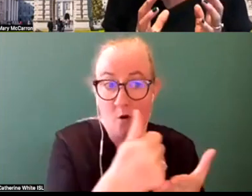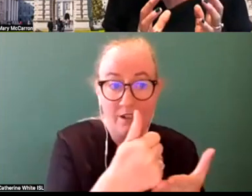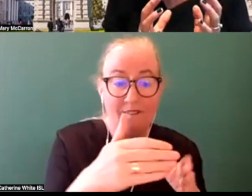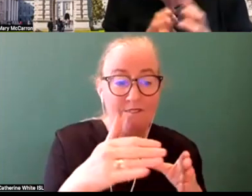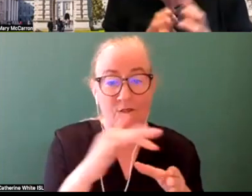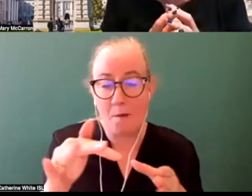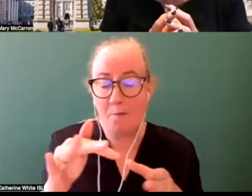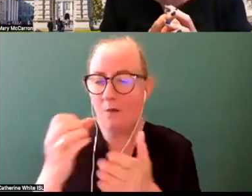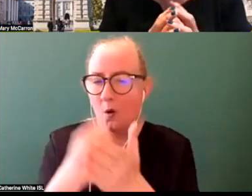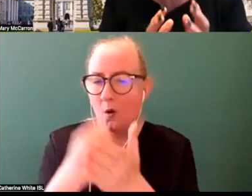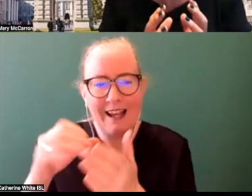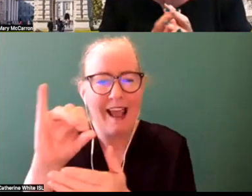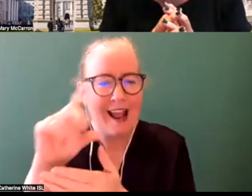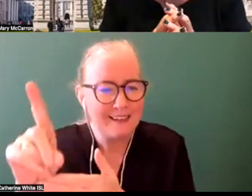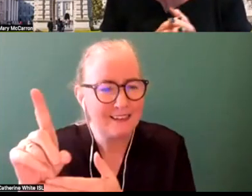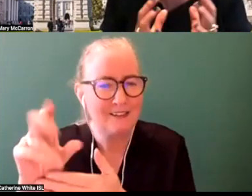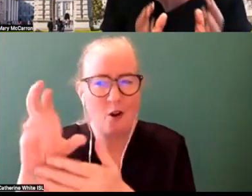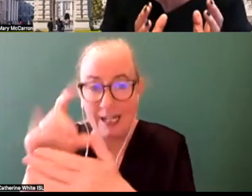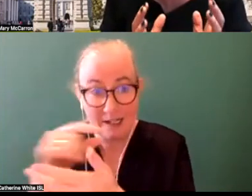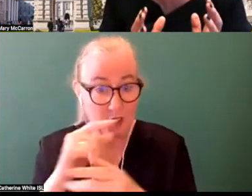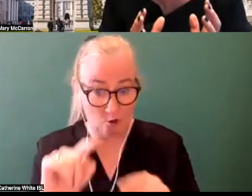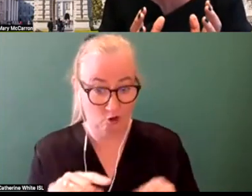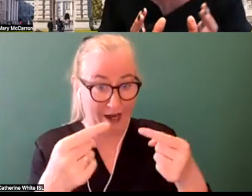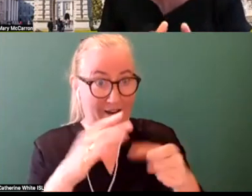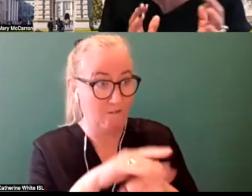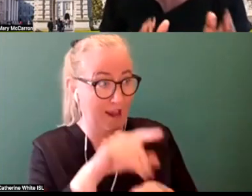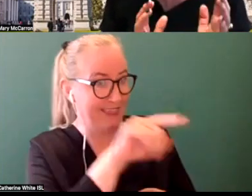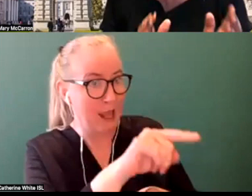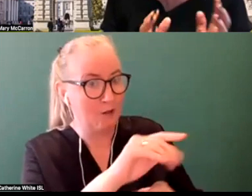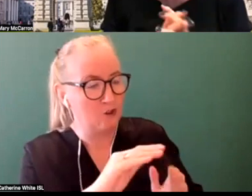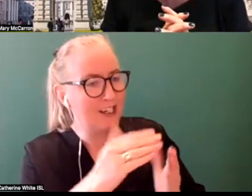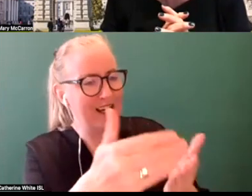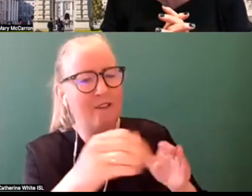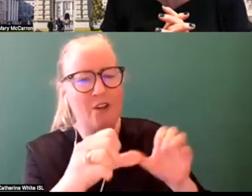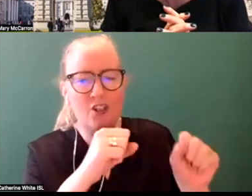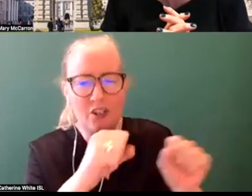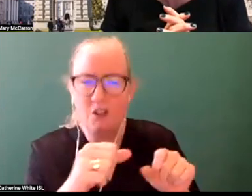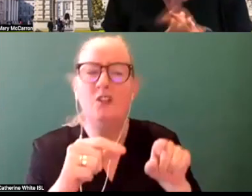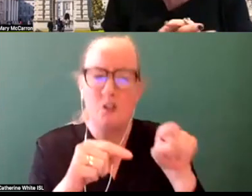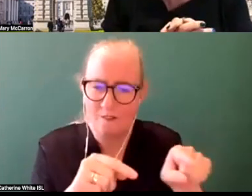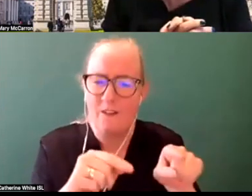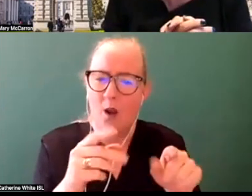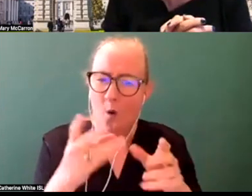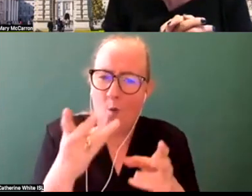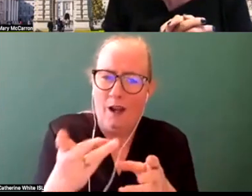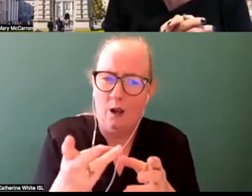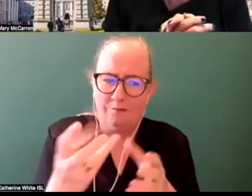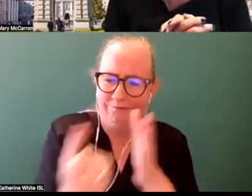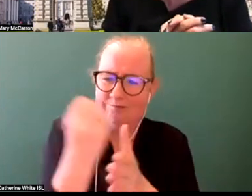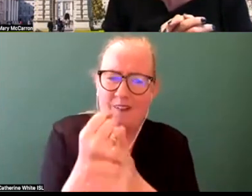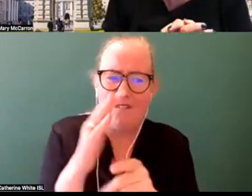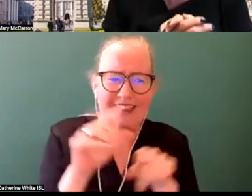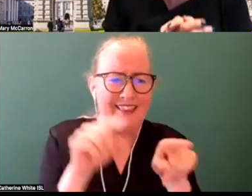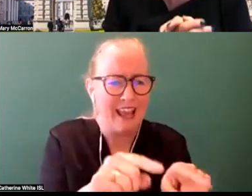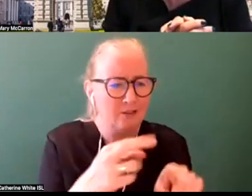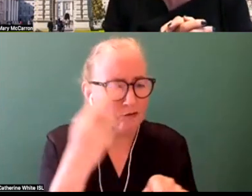ID services, this would be very challenging for us to deliver this memory service. So there's work for those reasons. But I think one of the fundamental issues